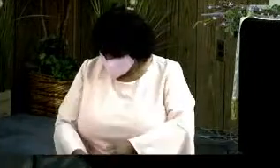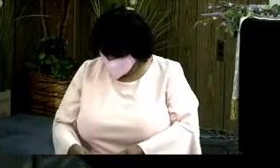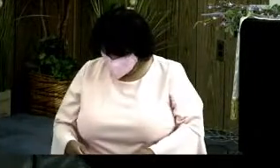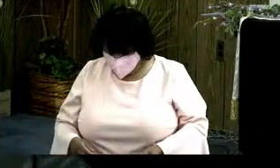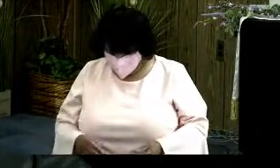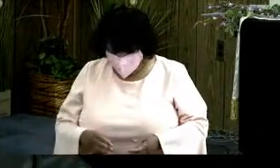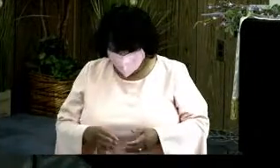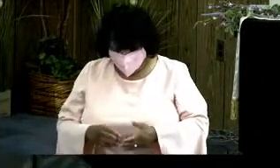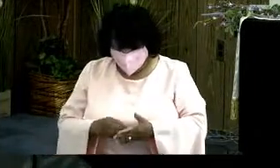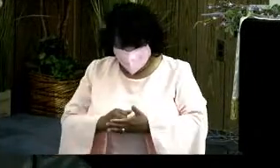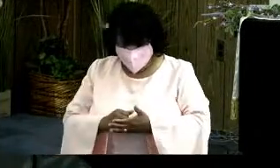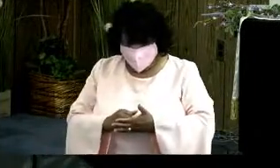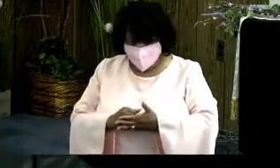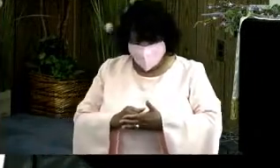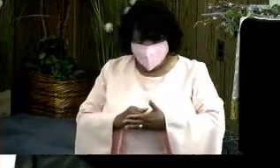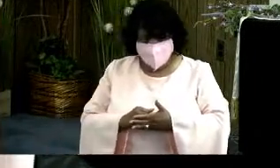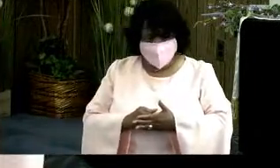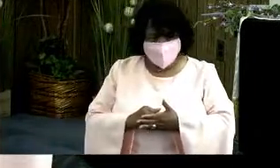Surely,